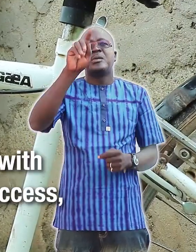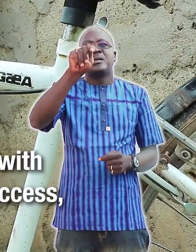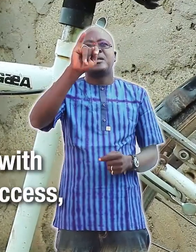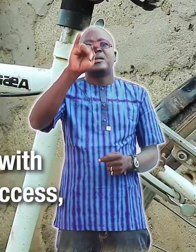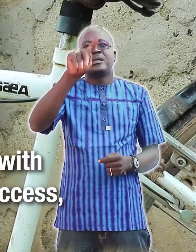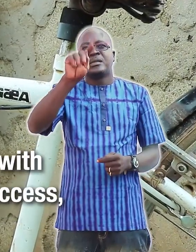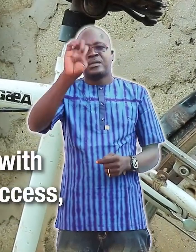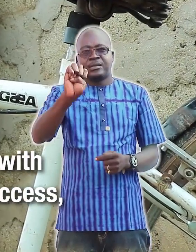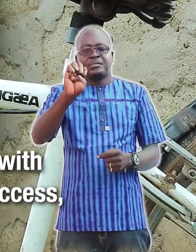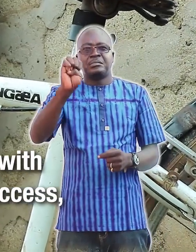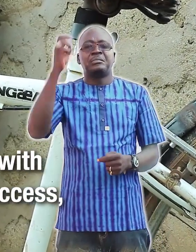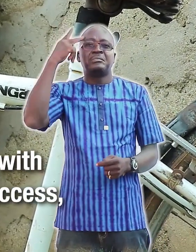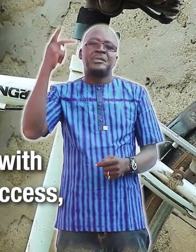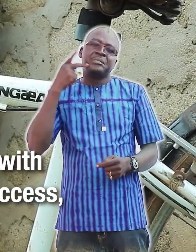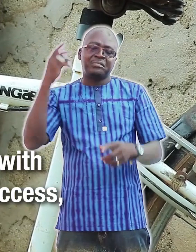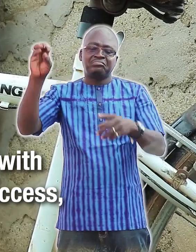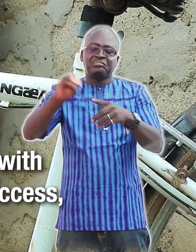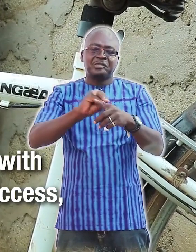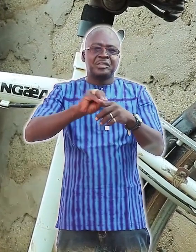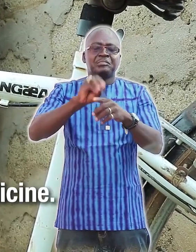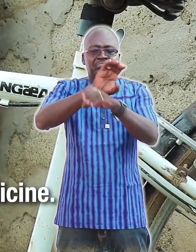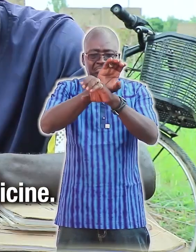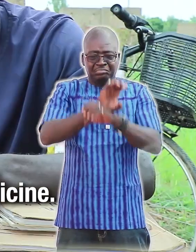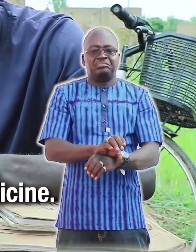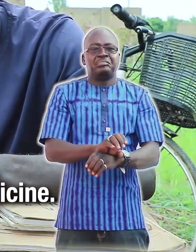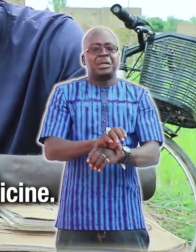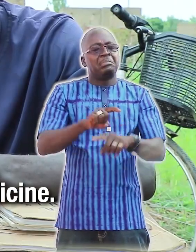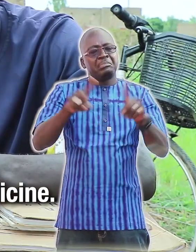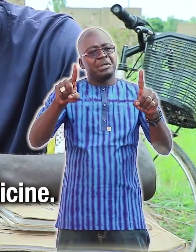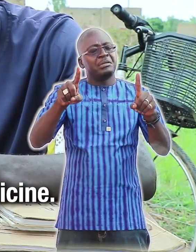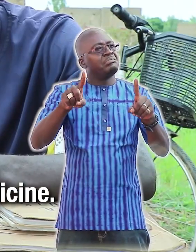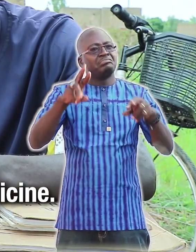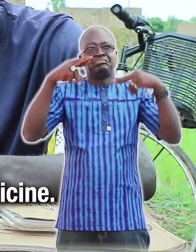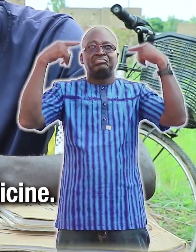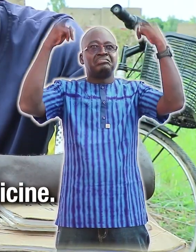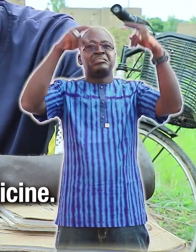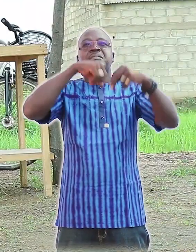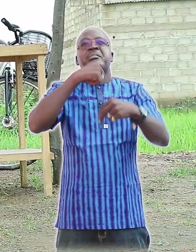tried to treat me with traditional medicine without success before turning to modern medicine.